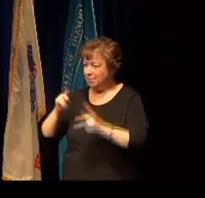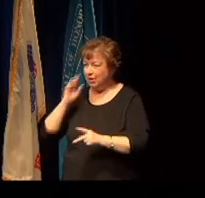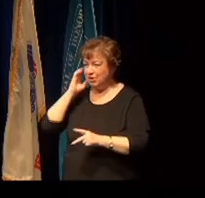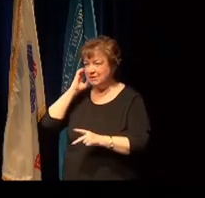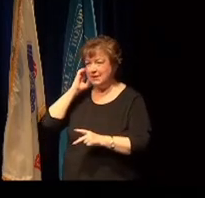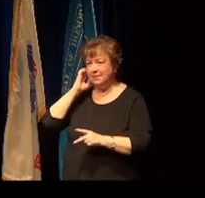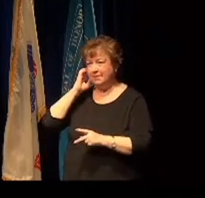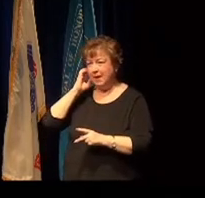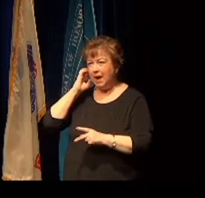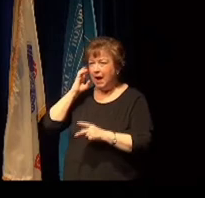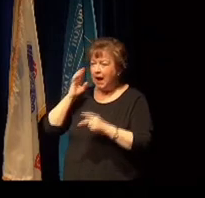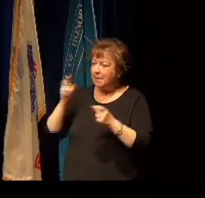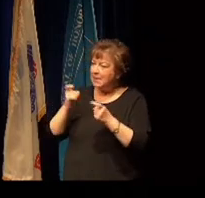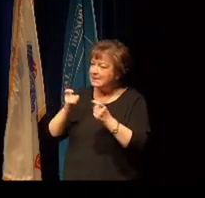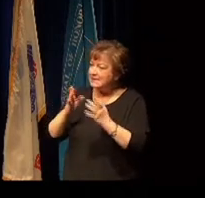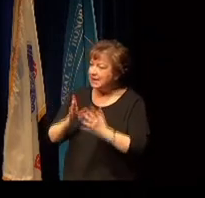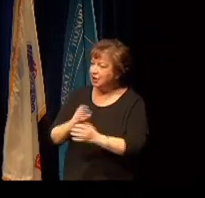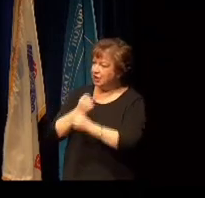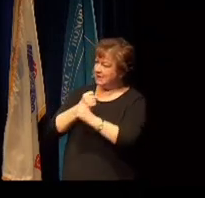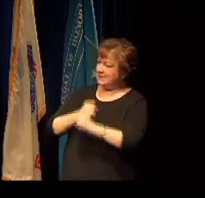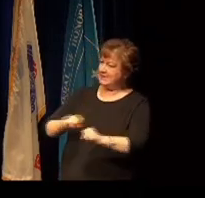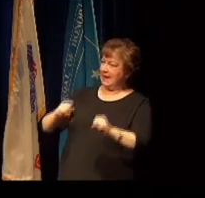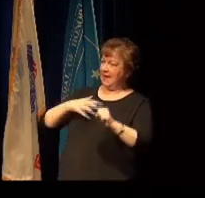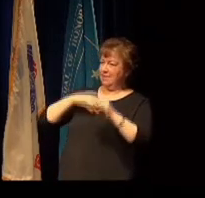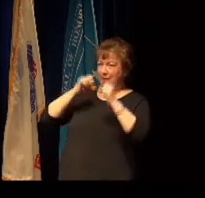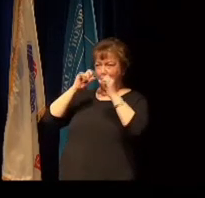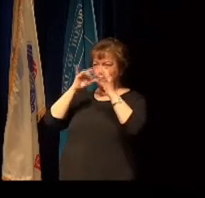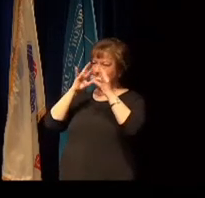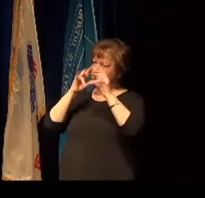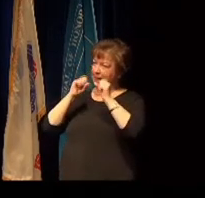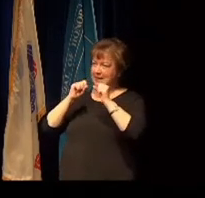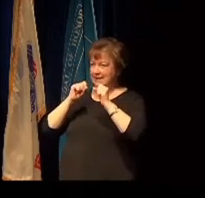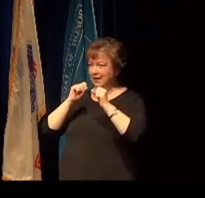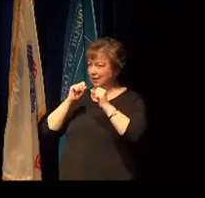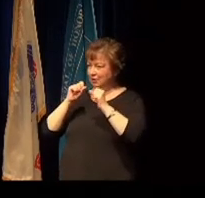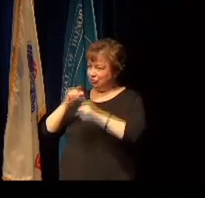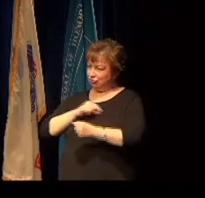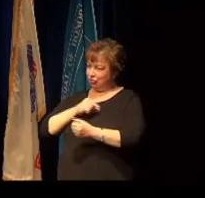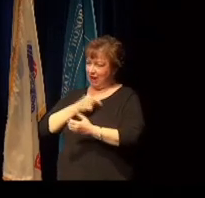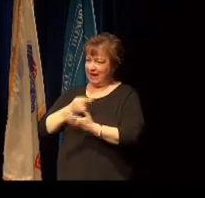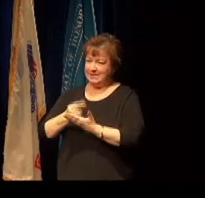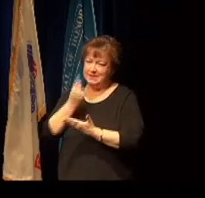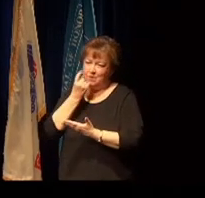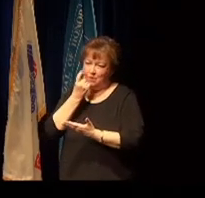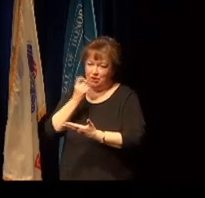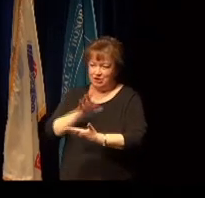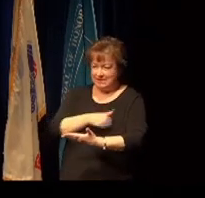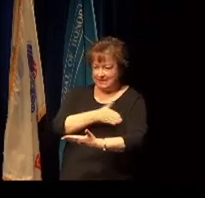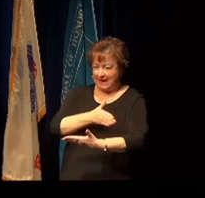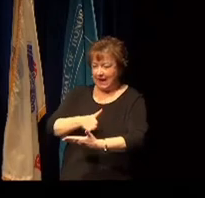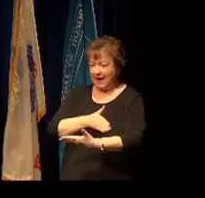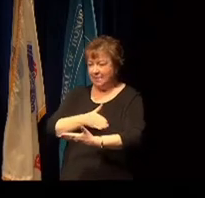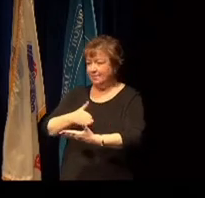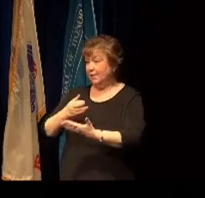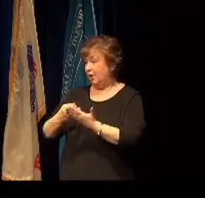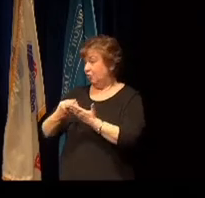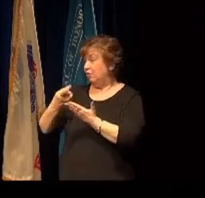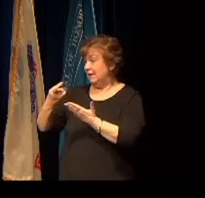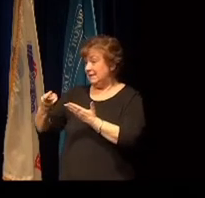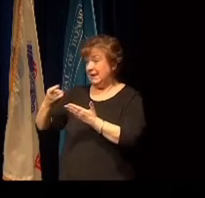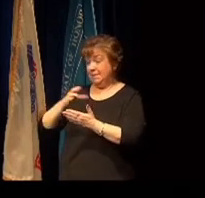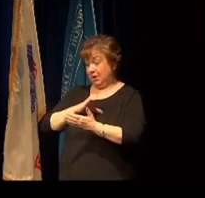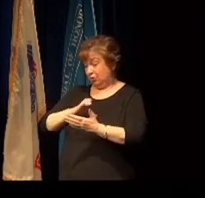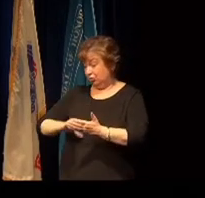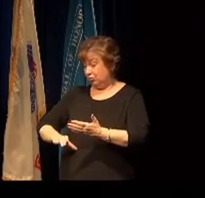the amazing grace we sang about a little bit ago. And it's all about redemption. Christ died on the cross to